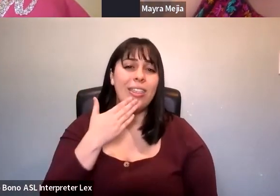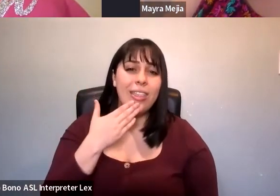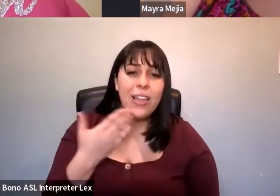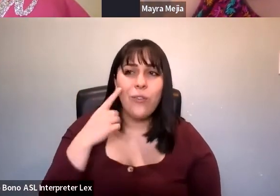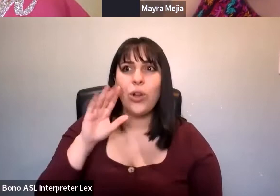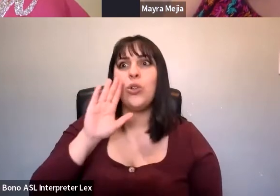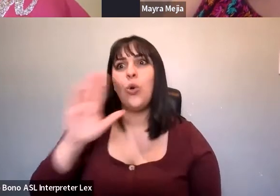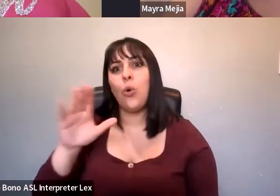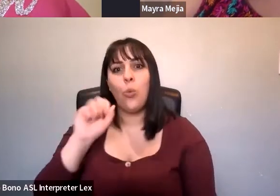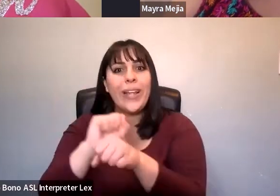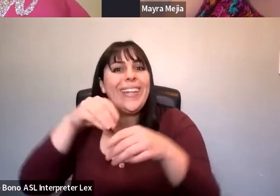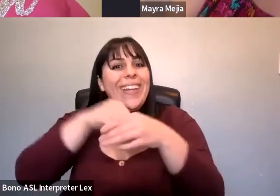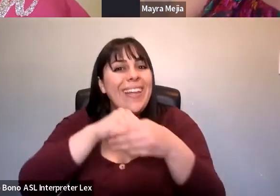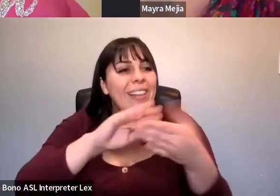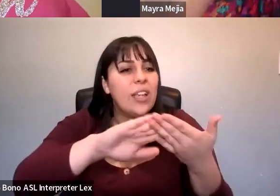do in the community.